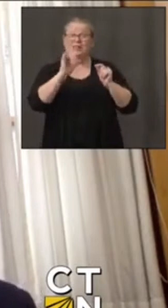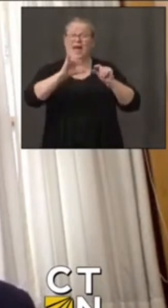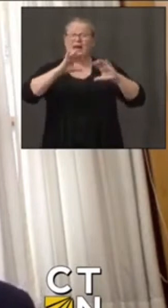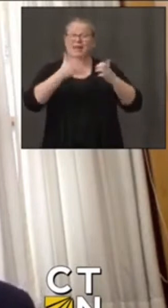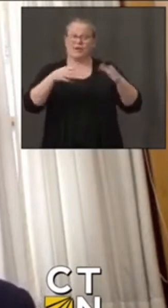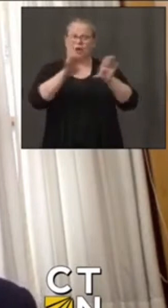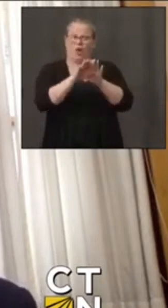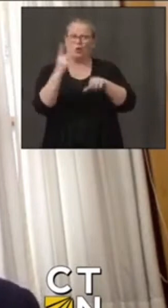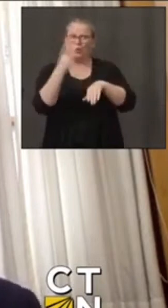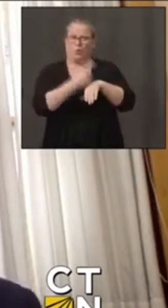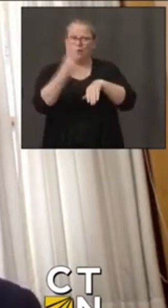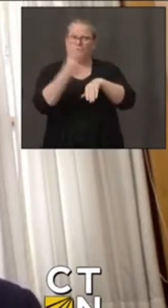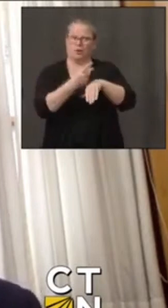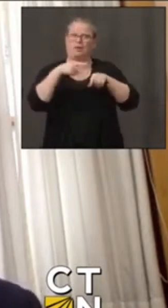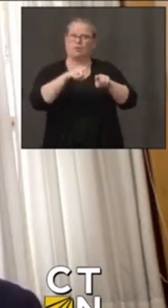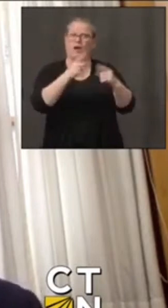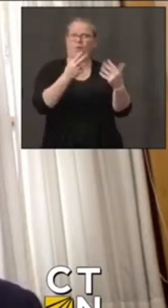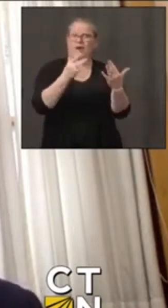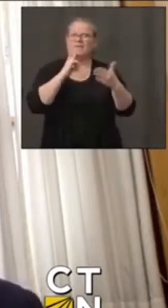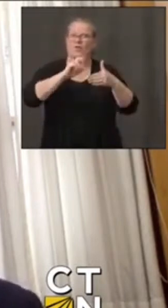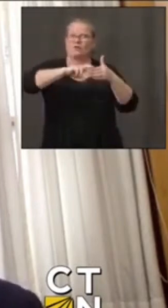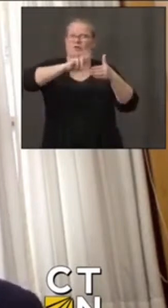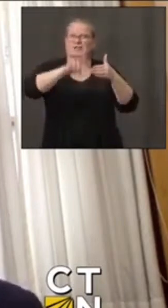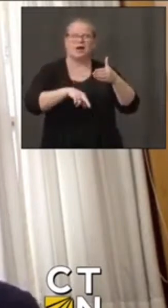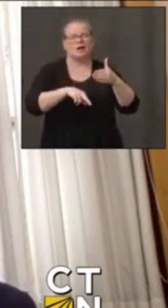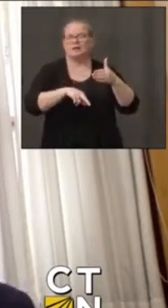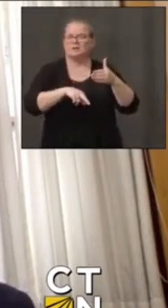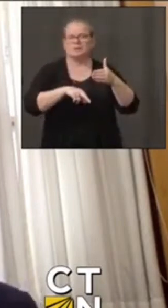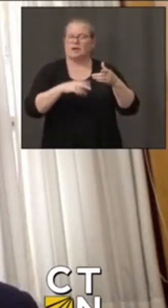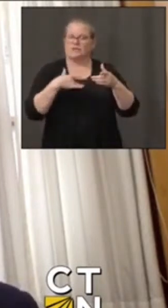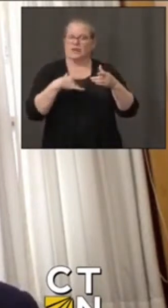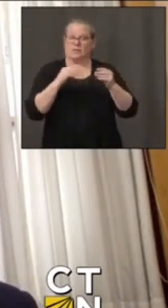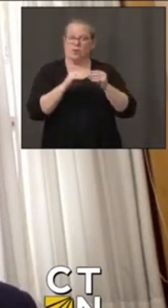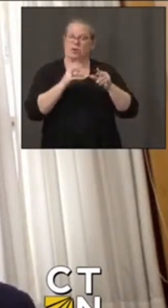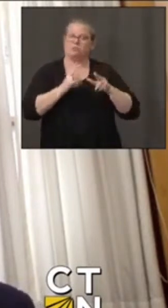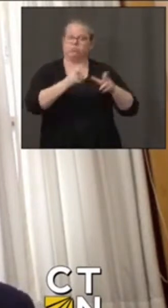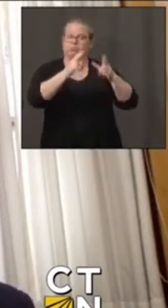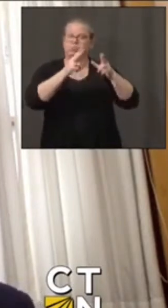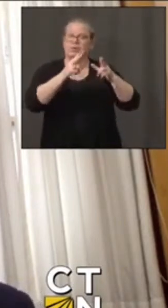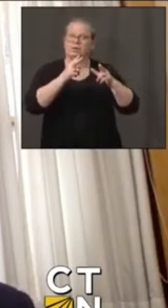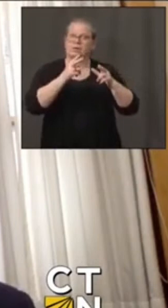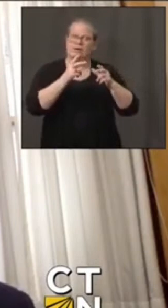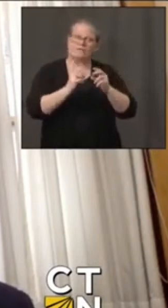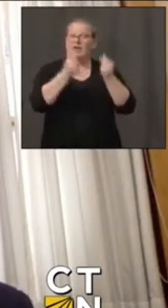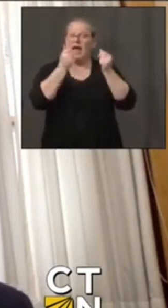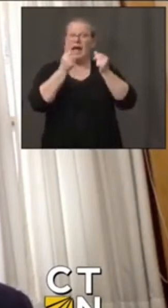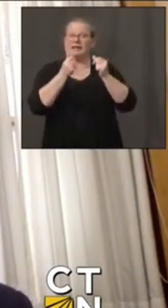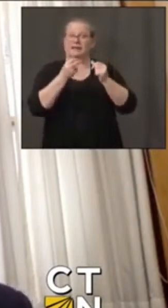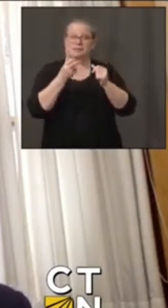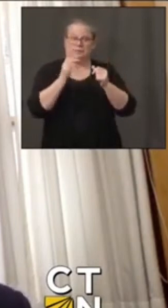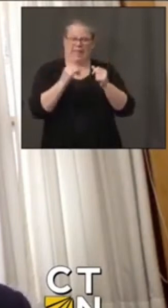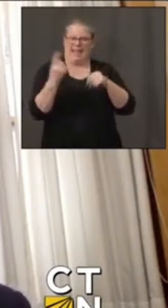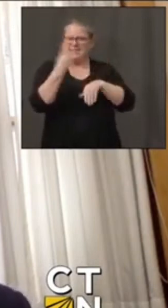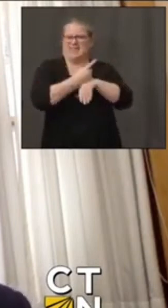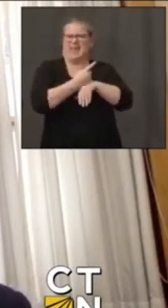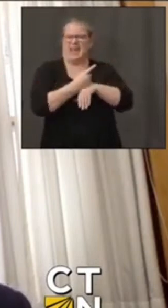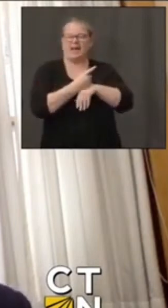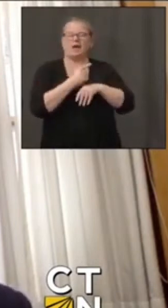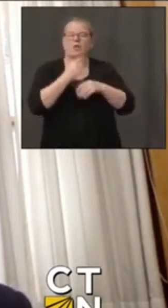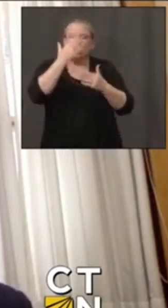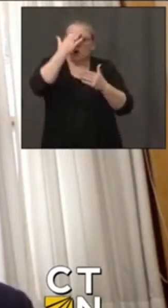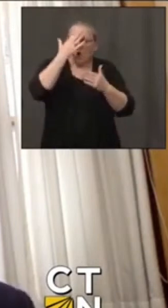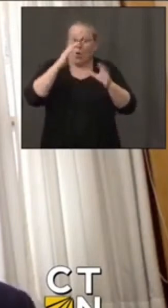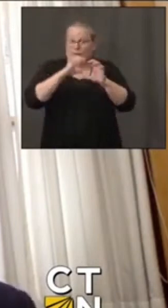confirmatory test results. So we think that could be a useful application in our schools, and we're excited about the partnerships that we're